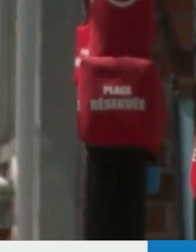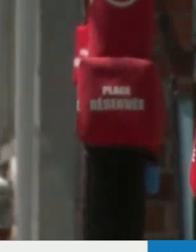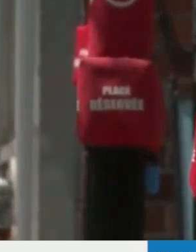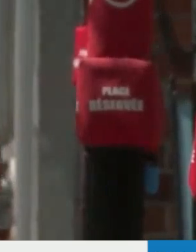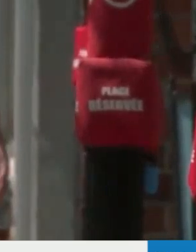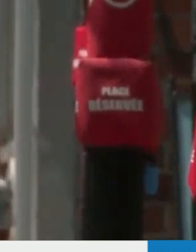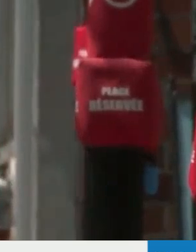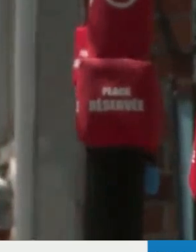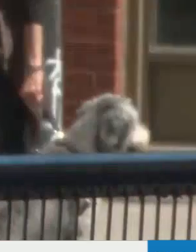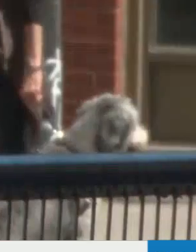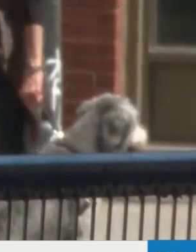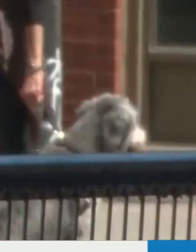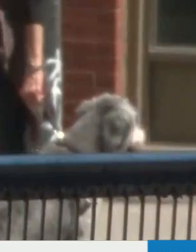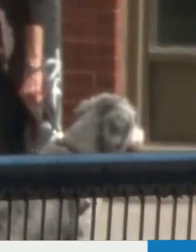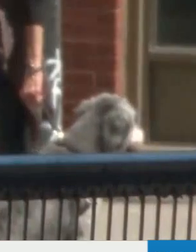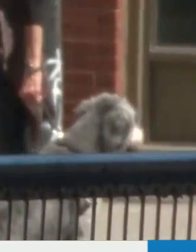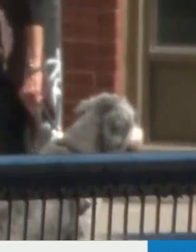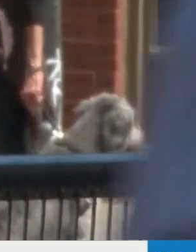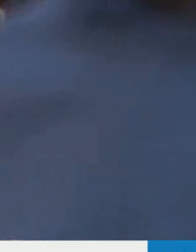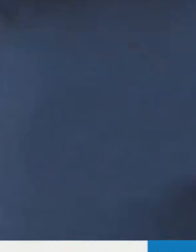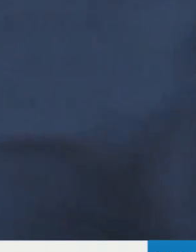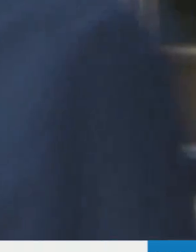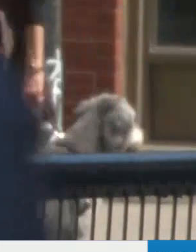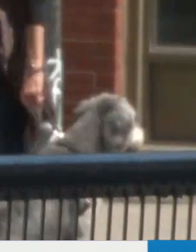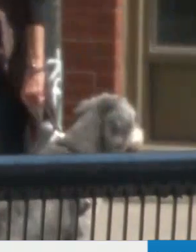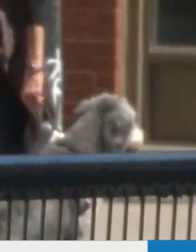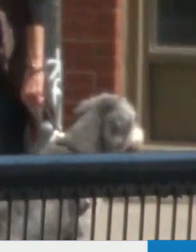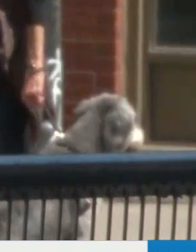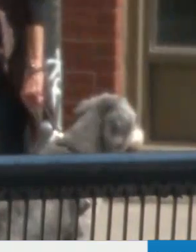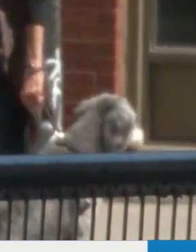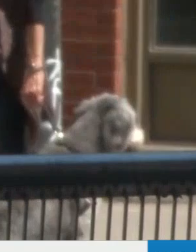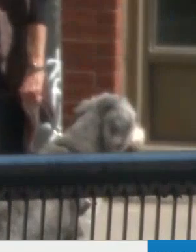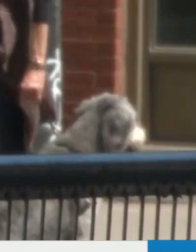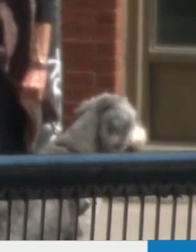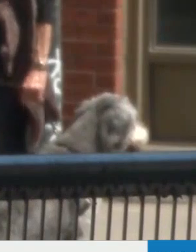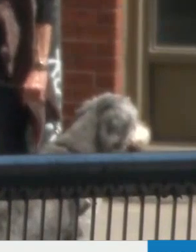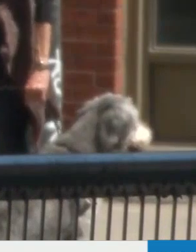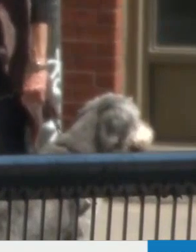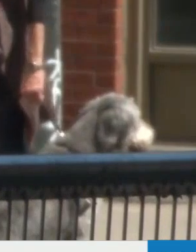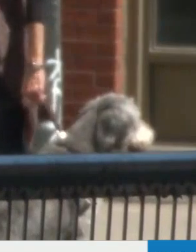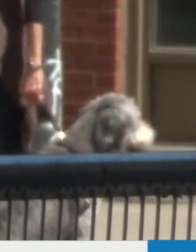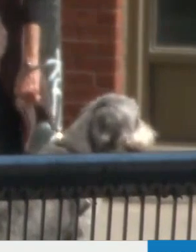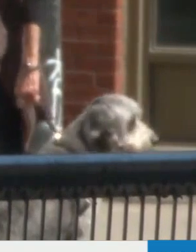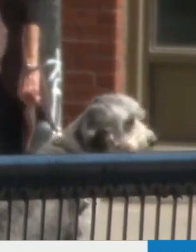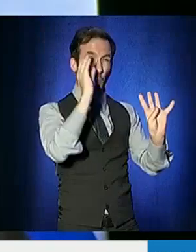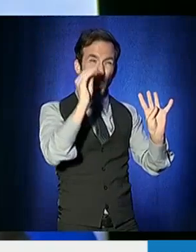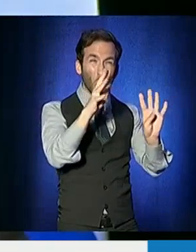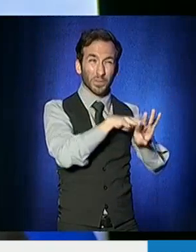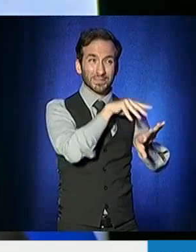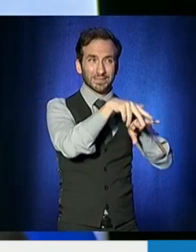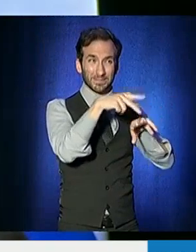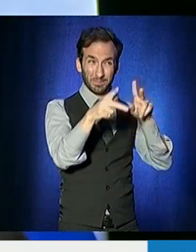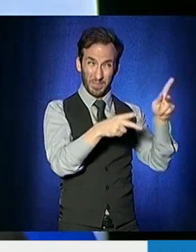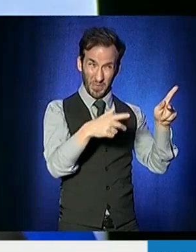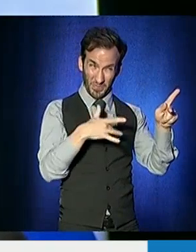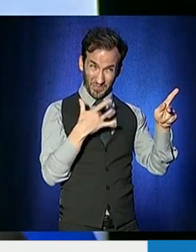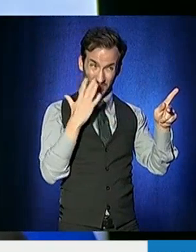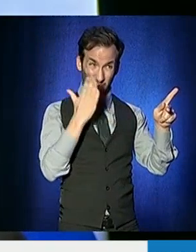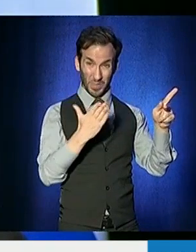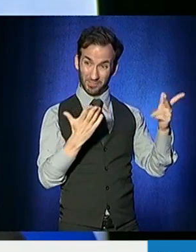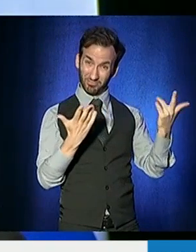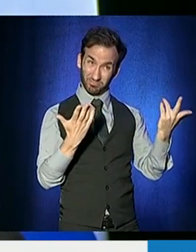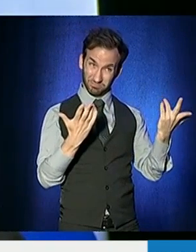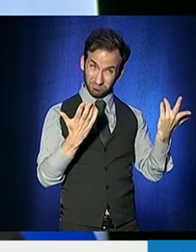Damour, minister responsible for Indigenous Affairs, is part of the group. There aren't any Indigenous MNAs. First, we